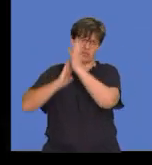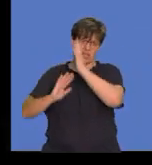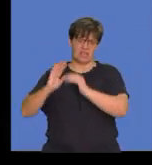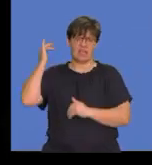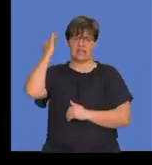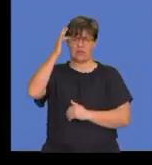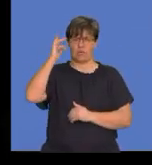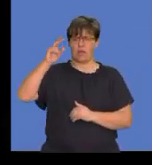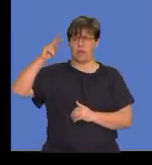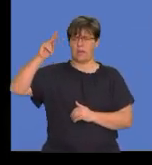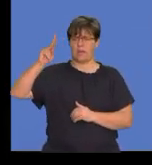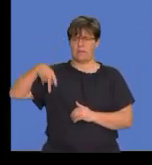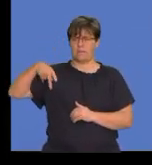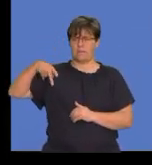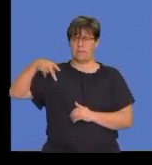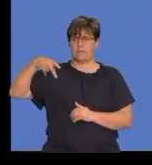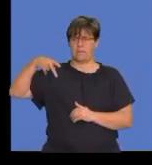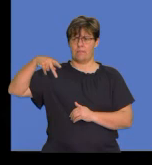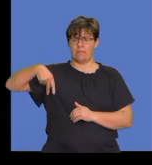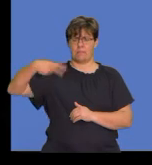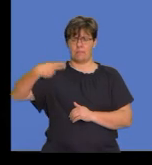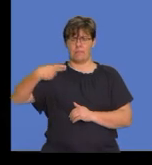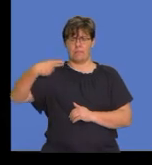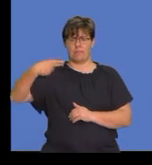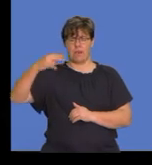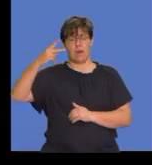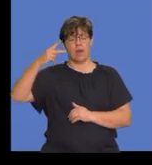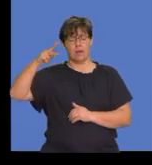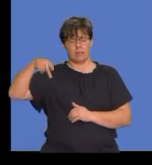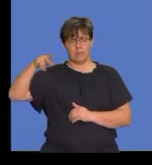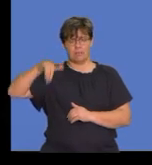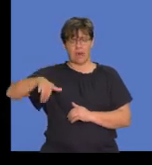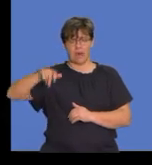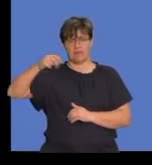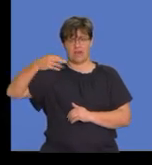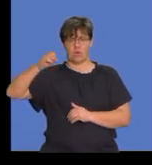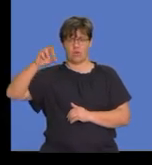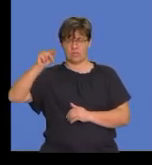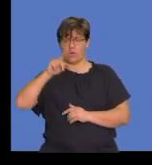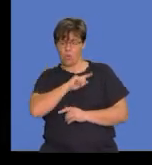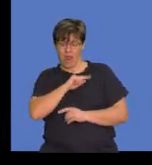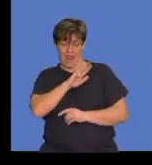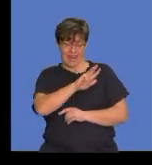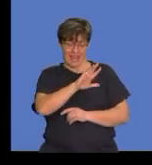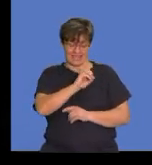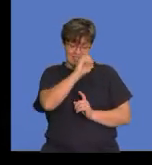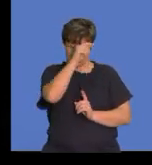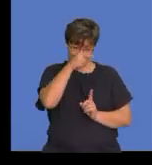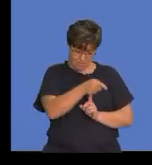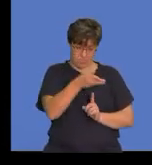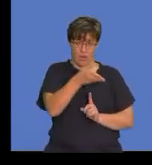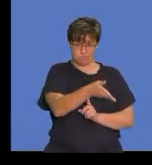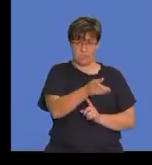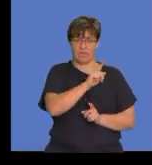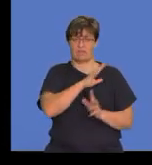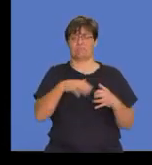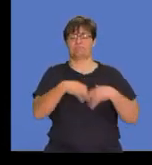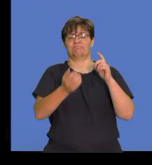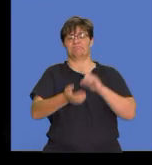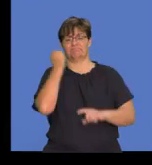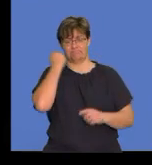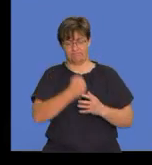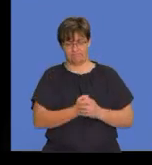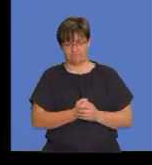just look at the history of the theorem of Pythagoras, it was only discovered because of a